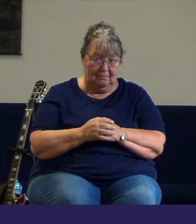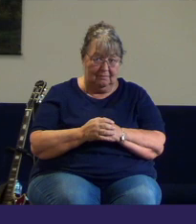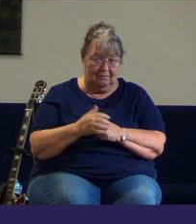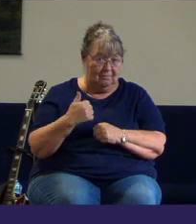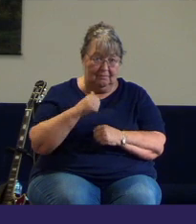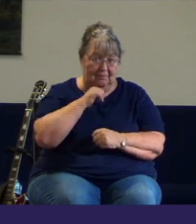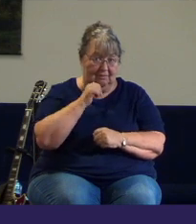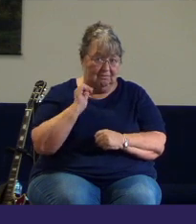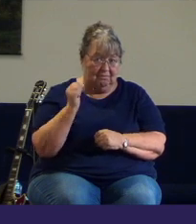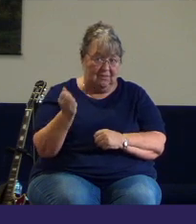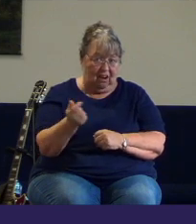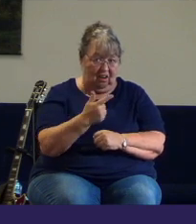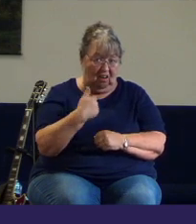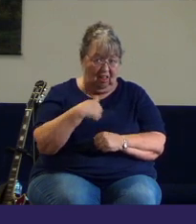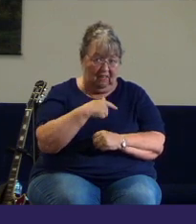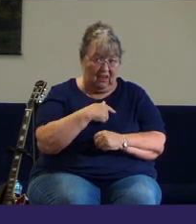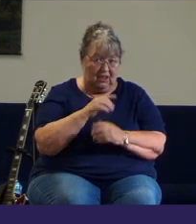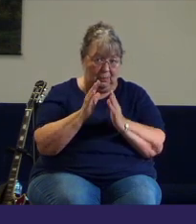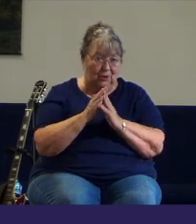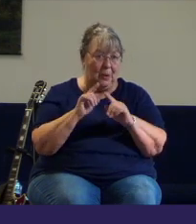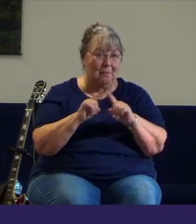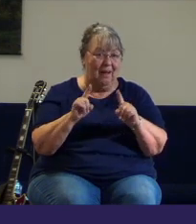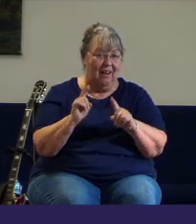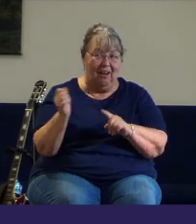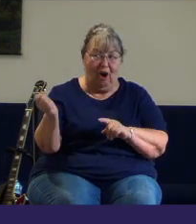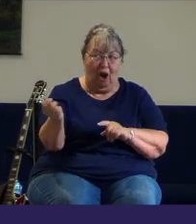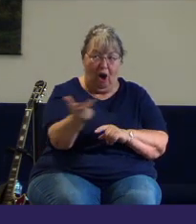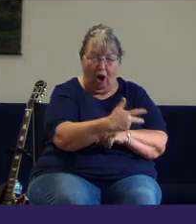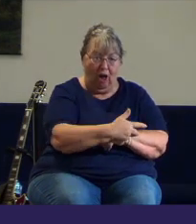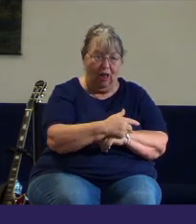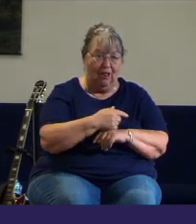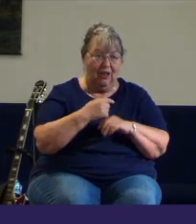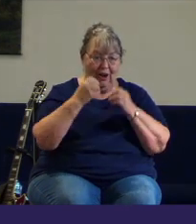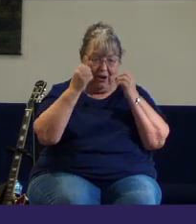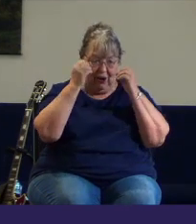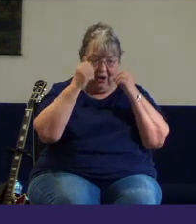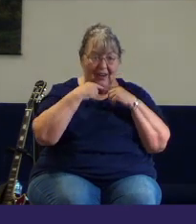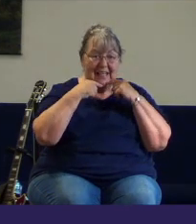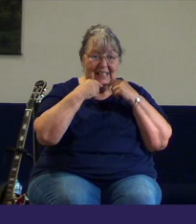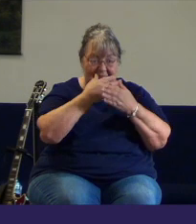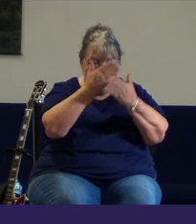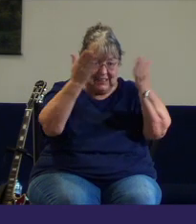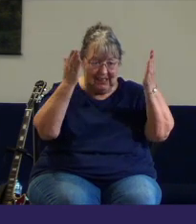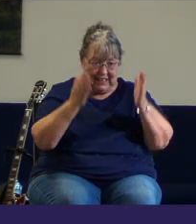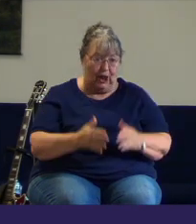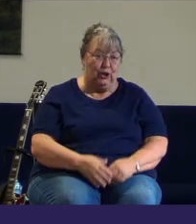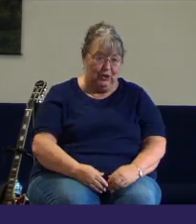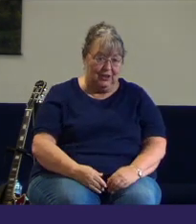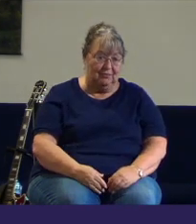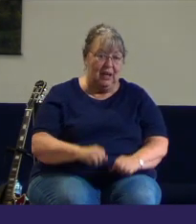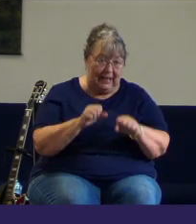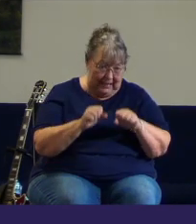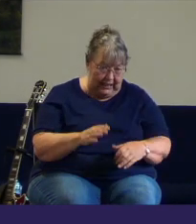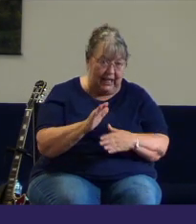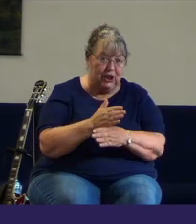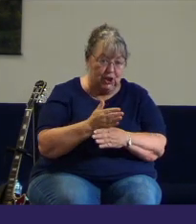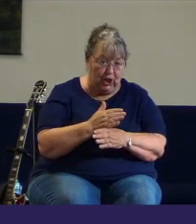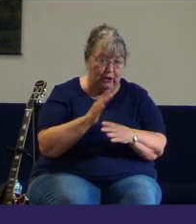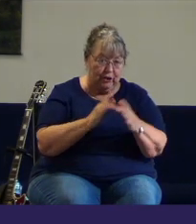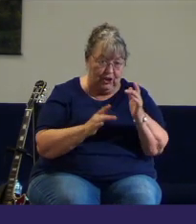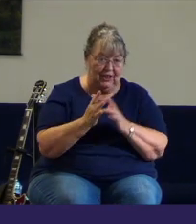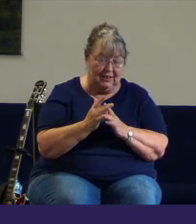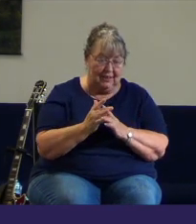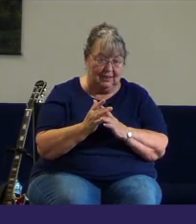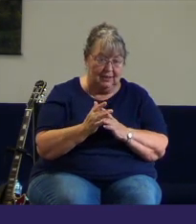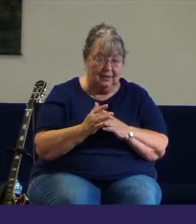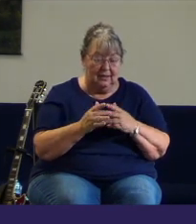preachers, but we're all tellers, and we've all been called to share with others. And notice lastly that